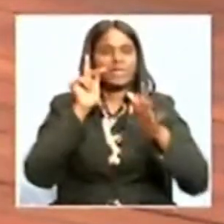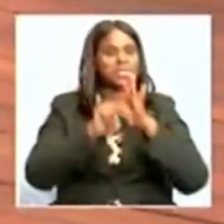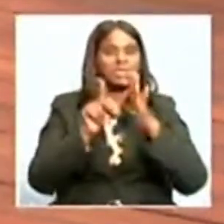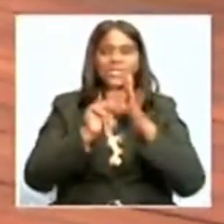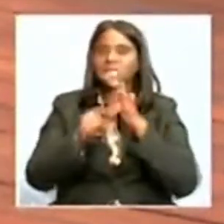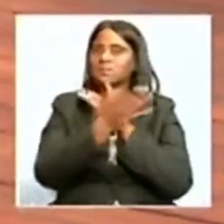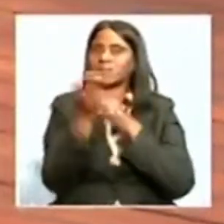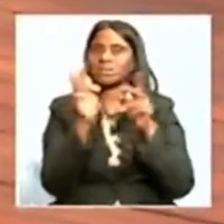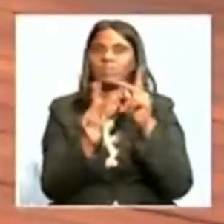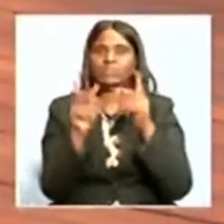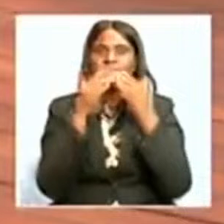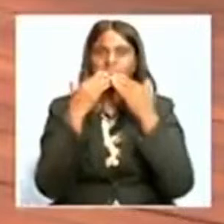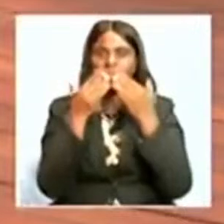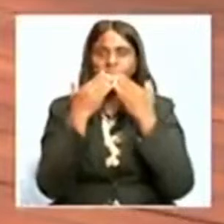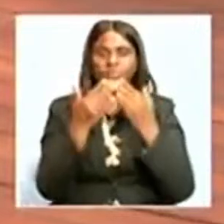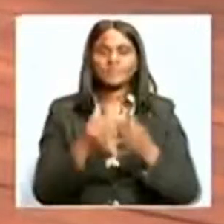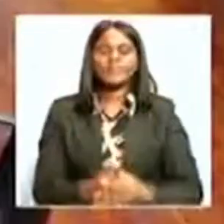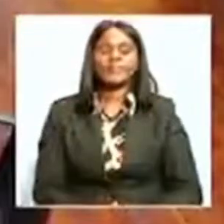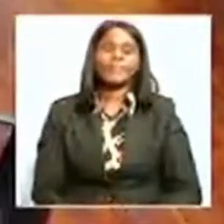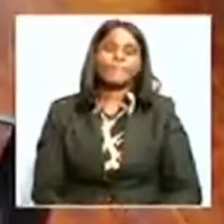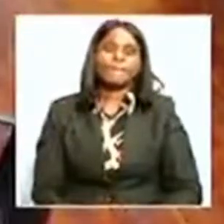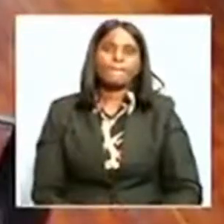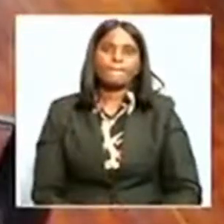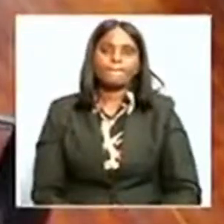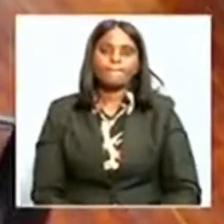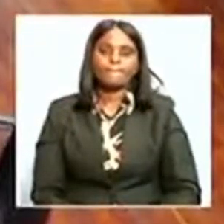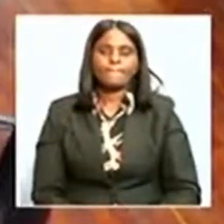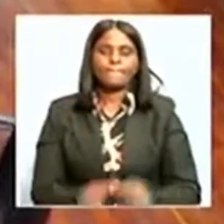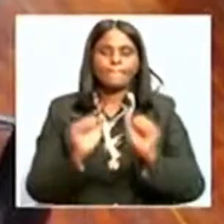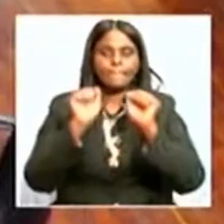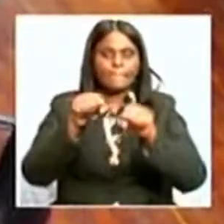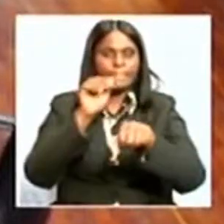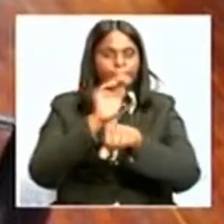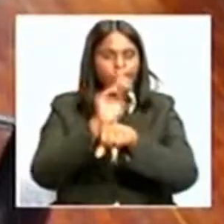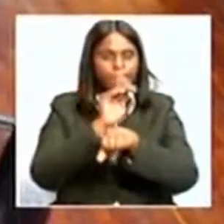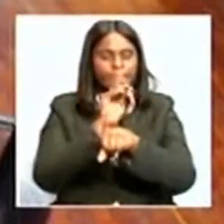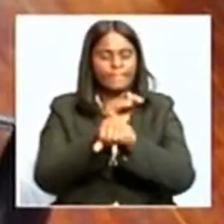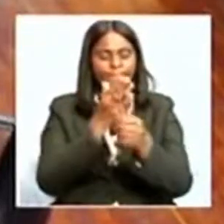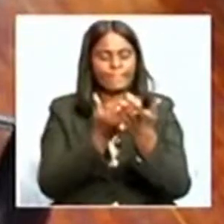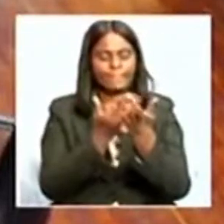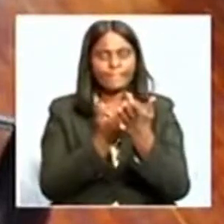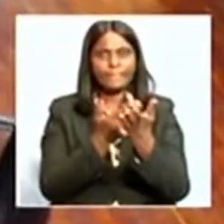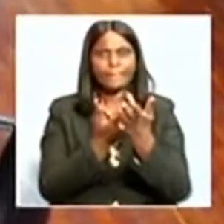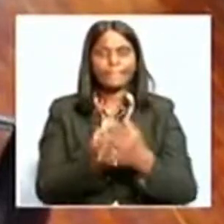people. Thank you. Are you able to comment on that one?